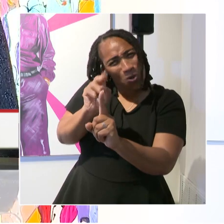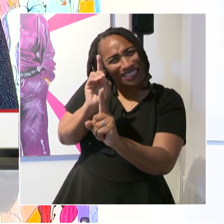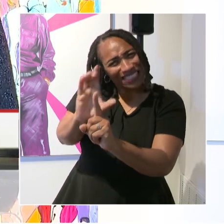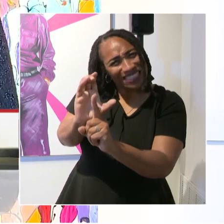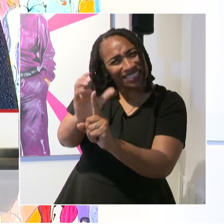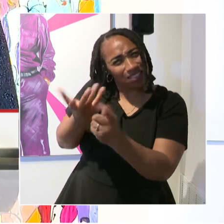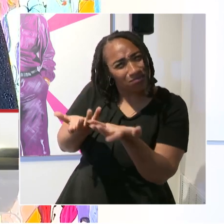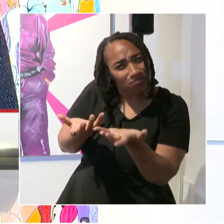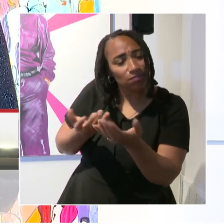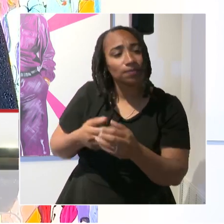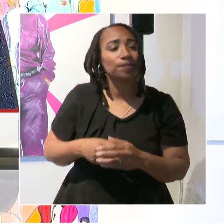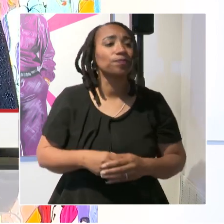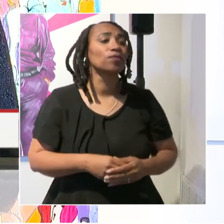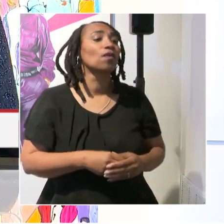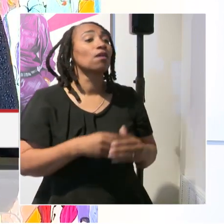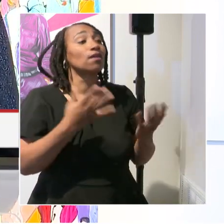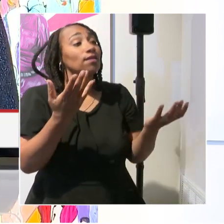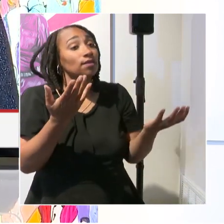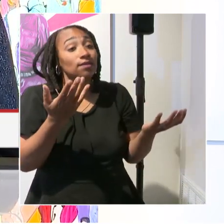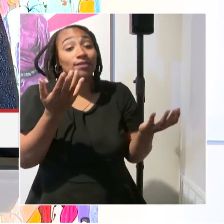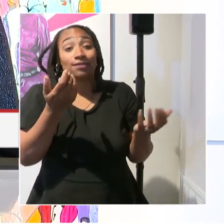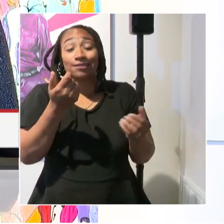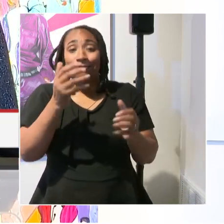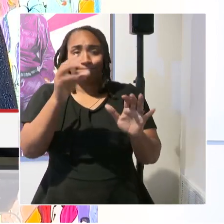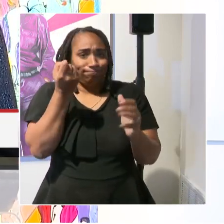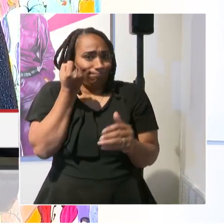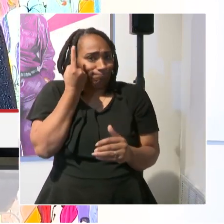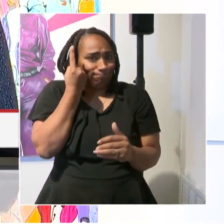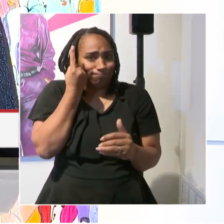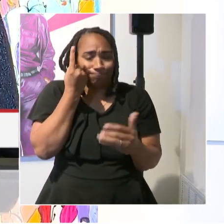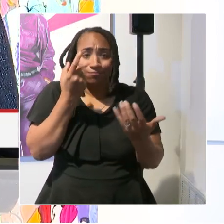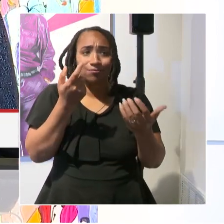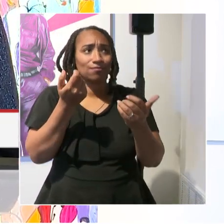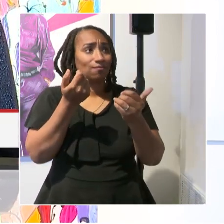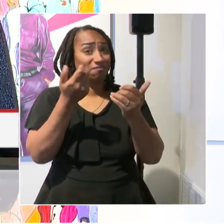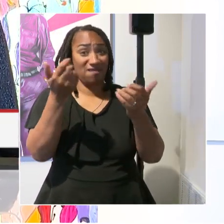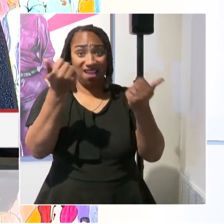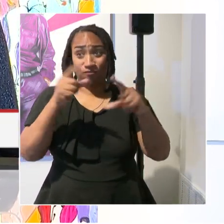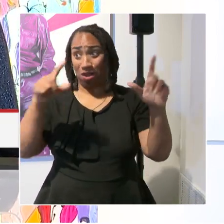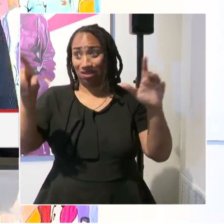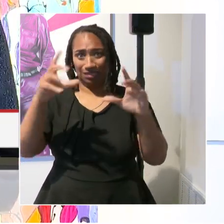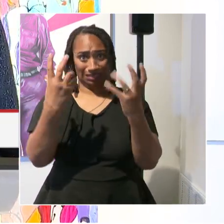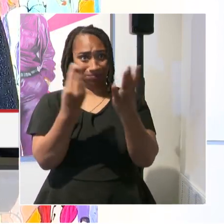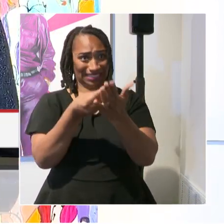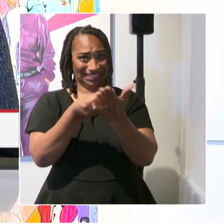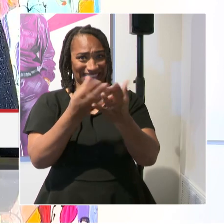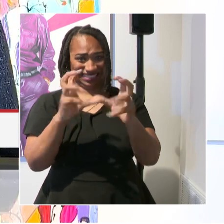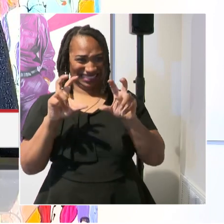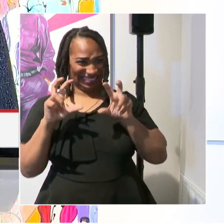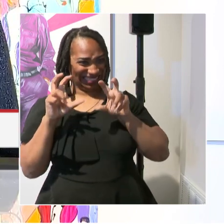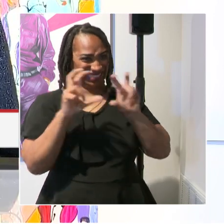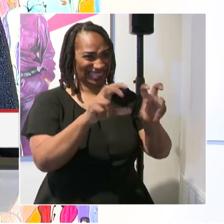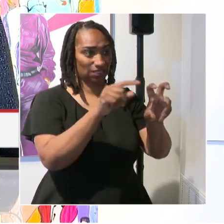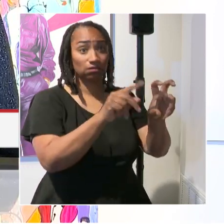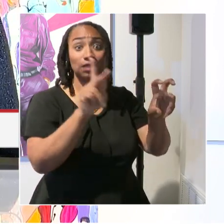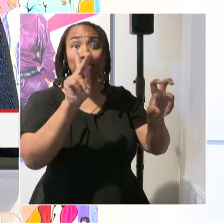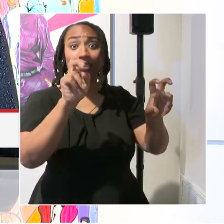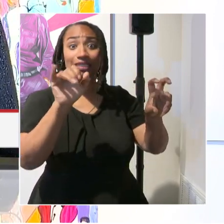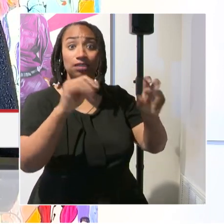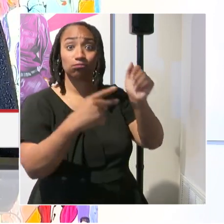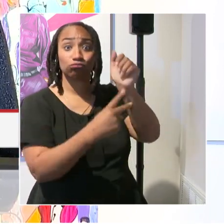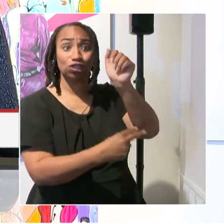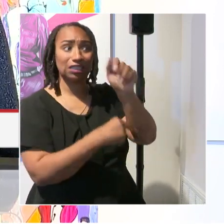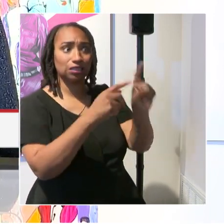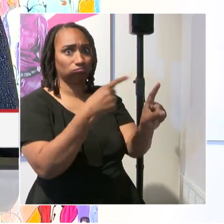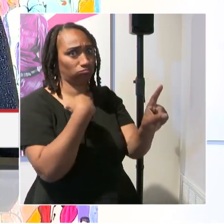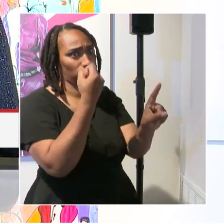Everybody in their right mind supports funding for a very important bridge, not just for Maryland, but for the entire East